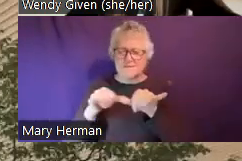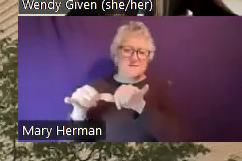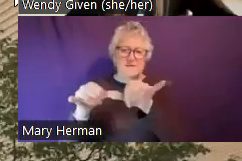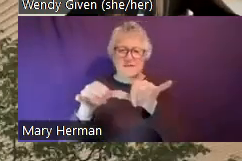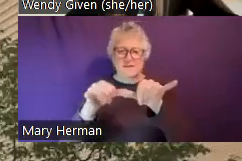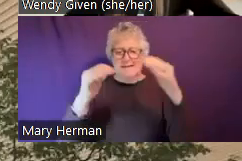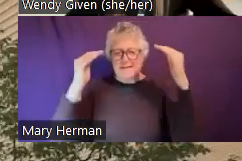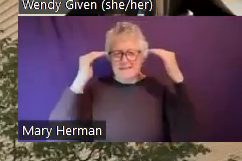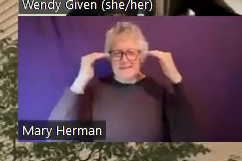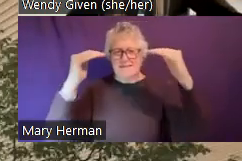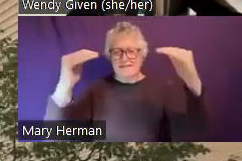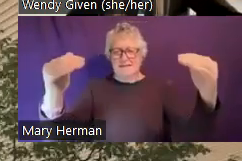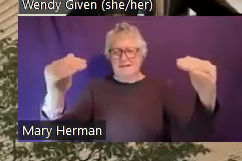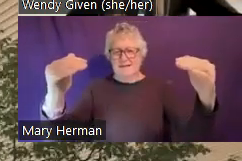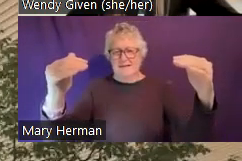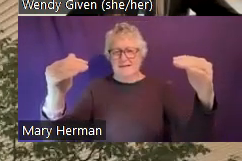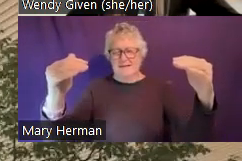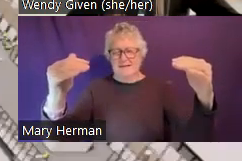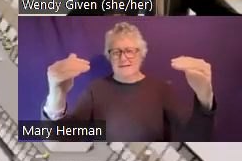that extends over